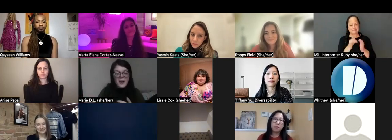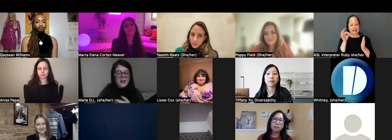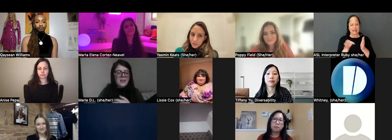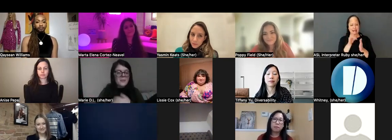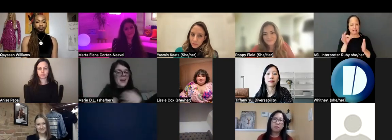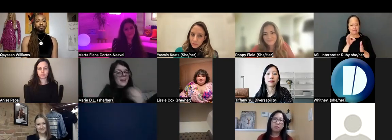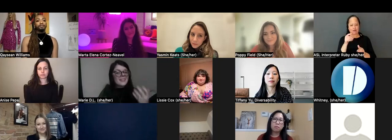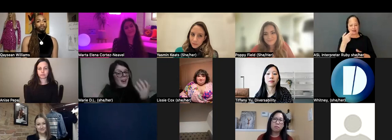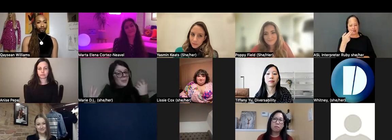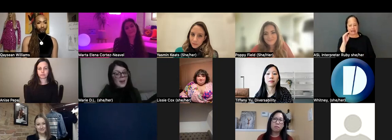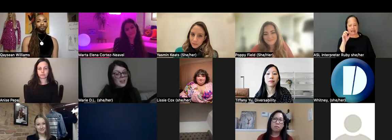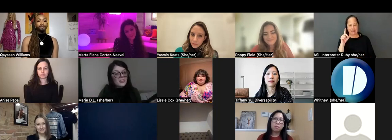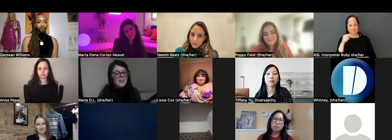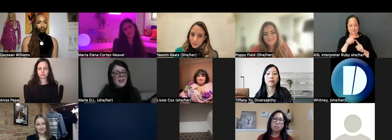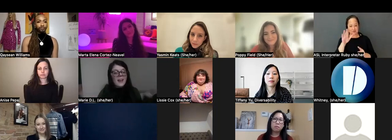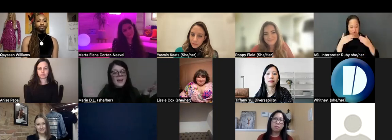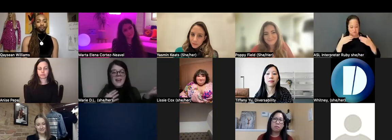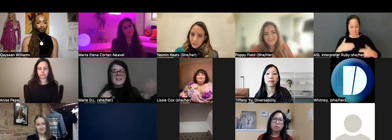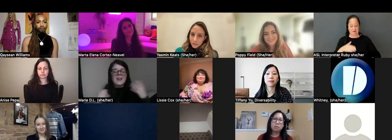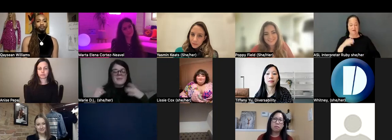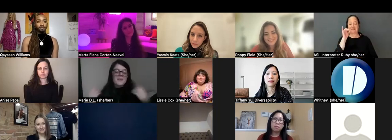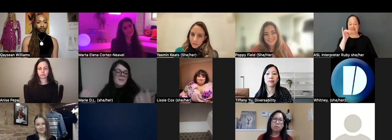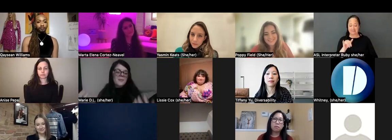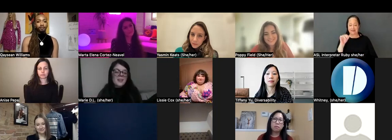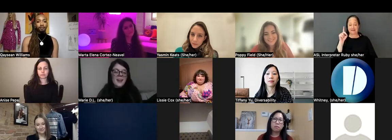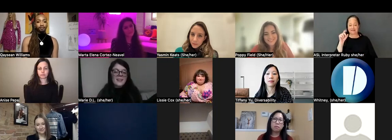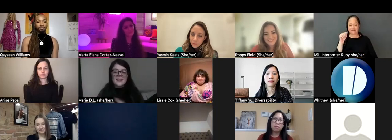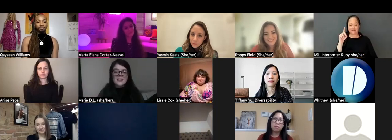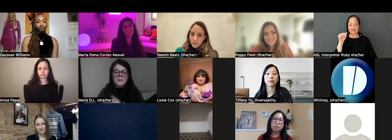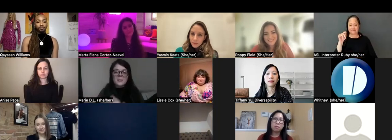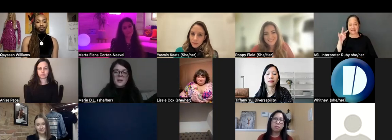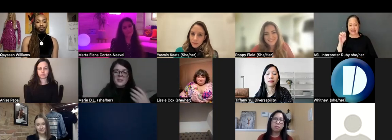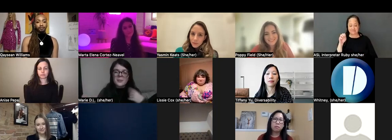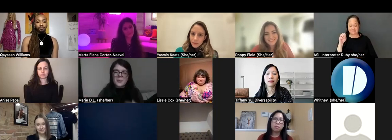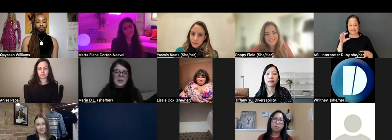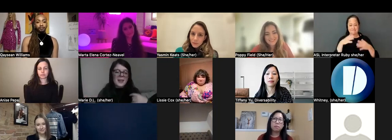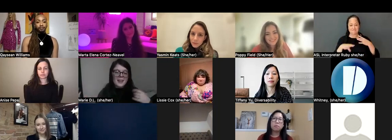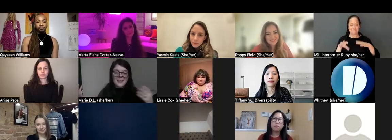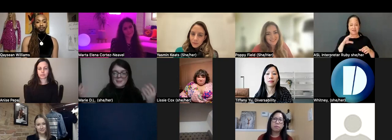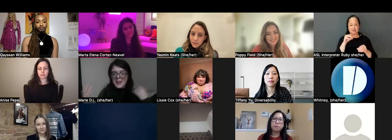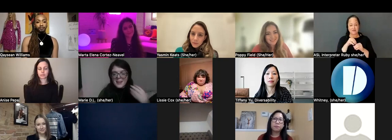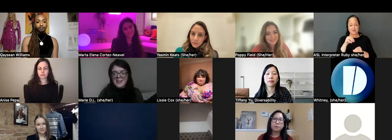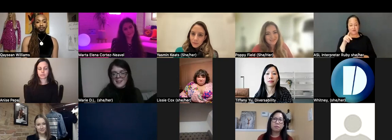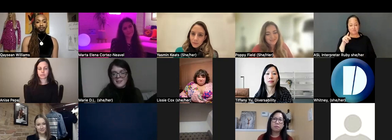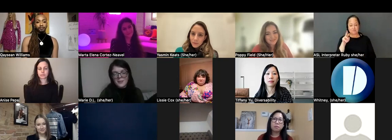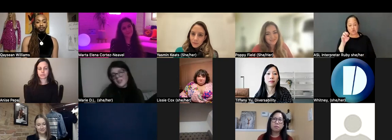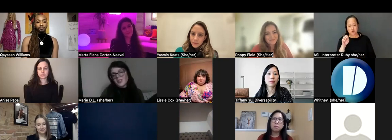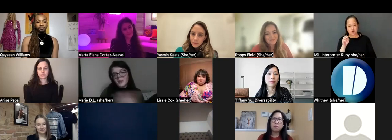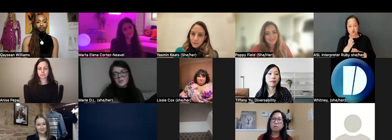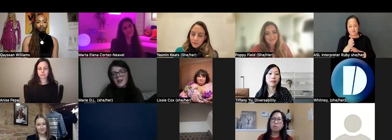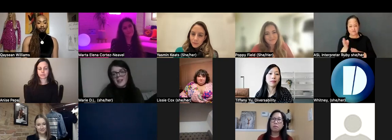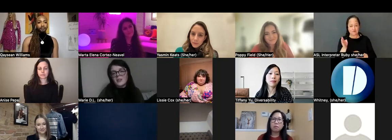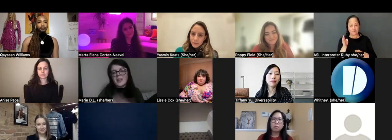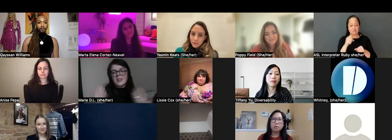your body. Well, that's adaptive fashion. And really, that's it in the purest form, is making it fit to